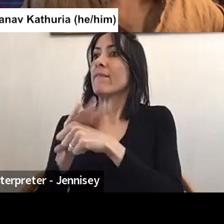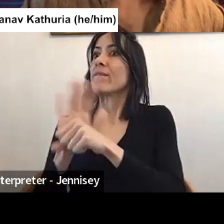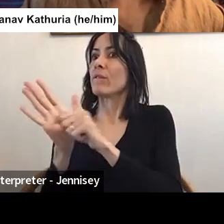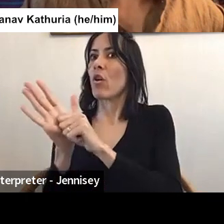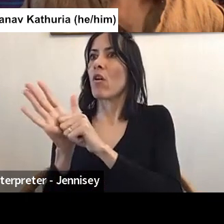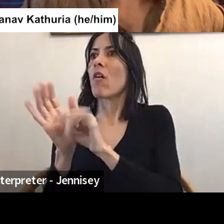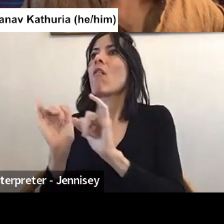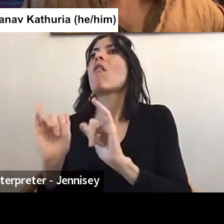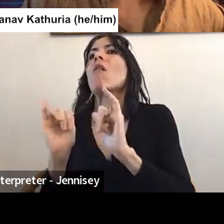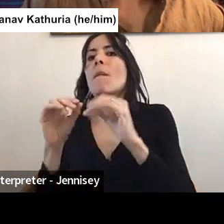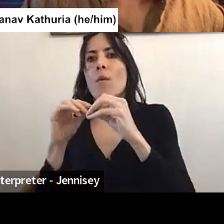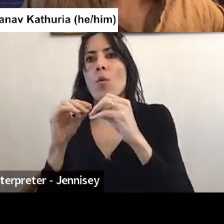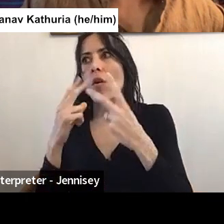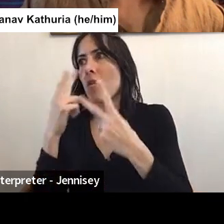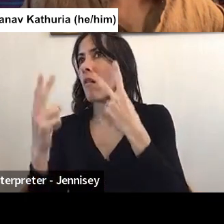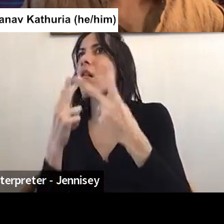my last